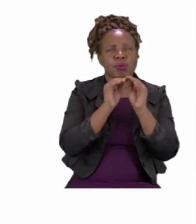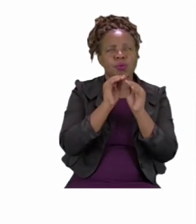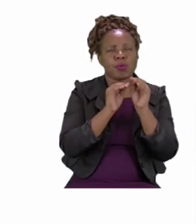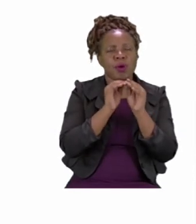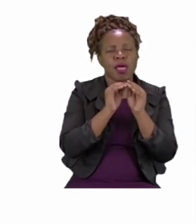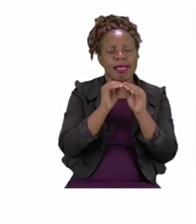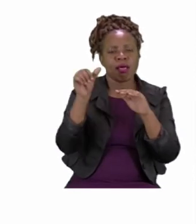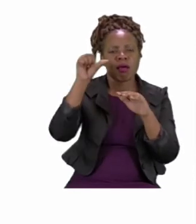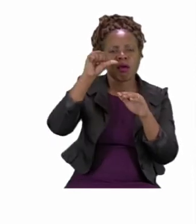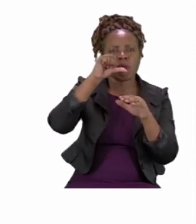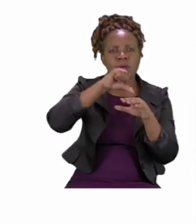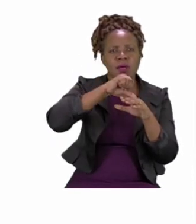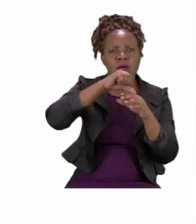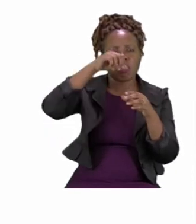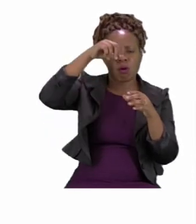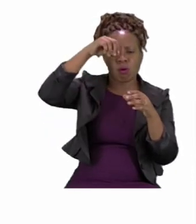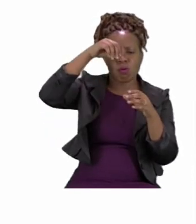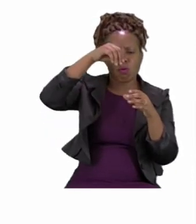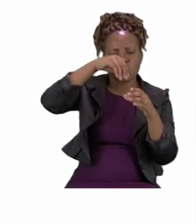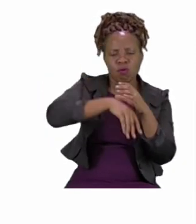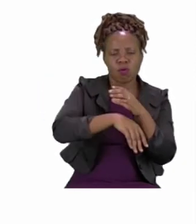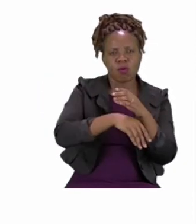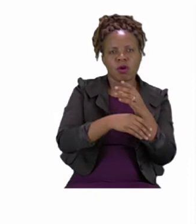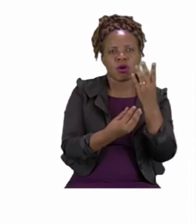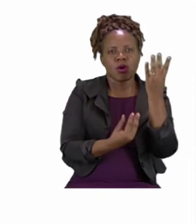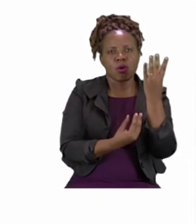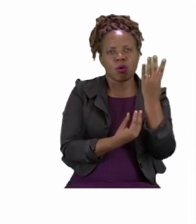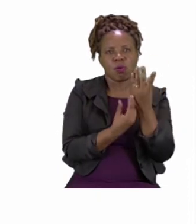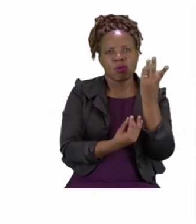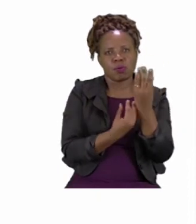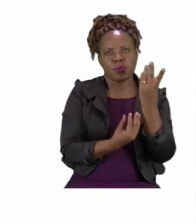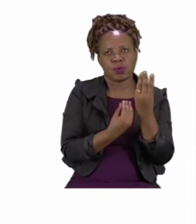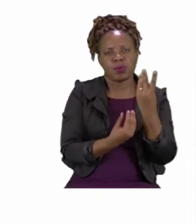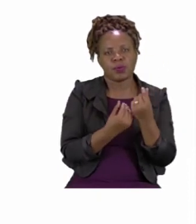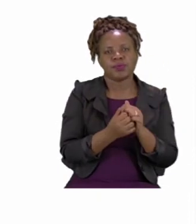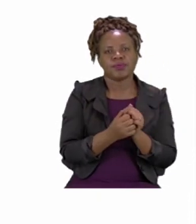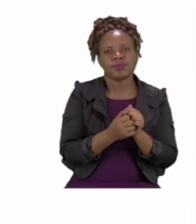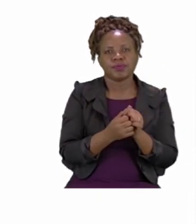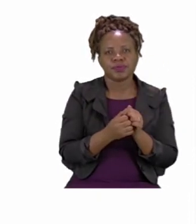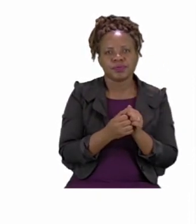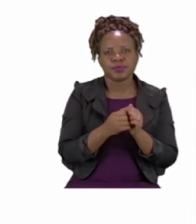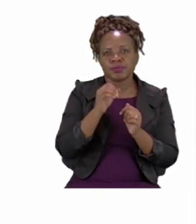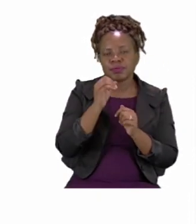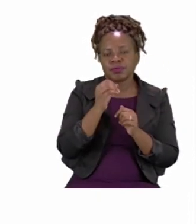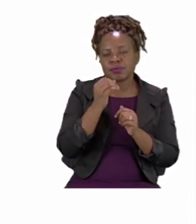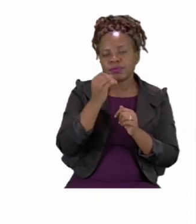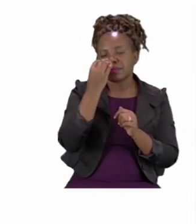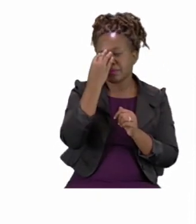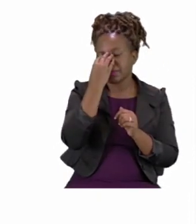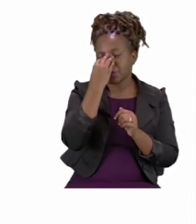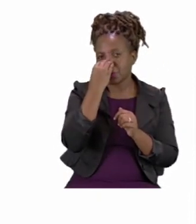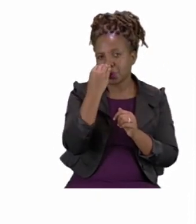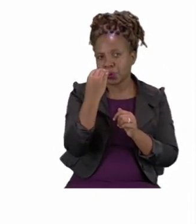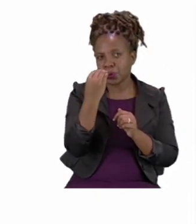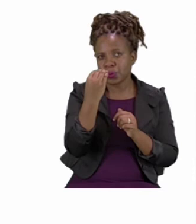it again. The wolf climbed down the chimney. He fell into the